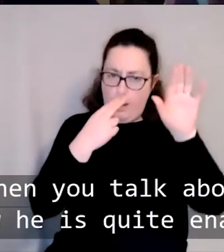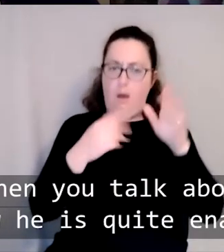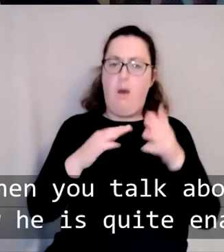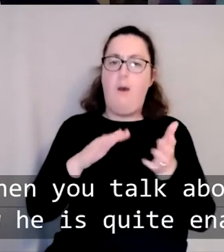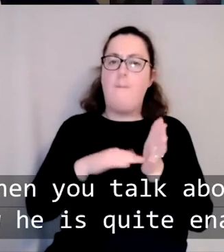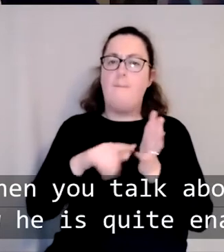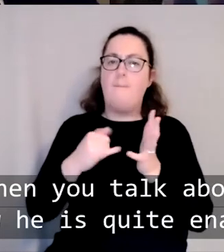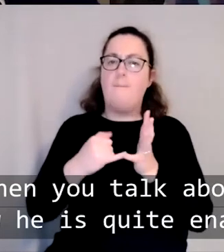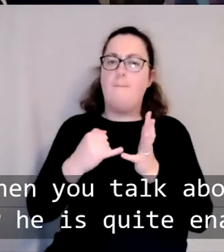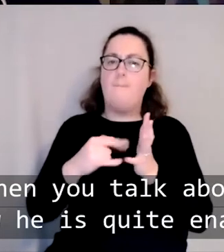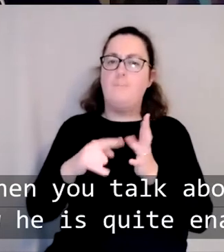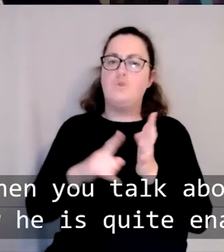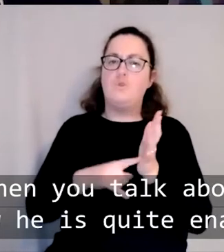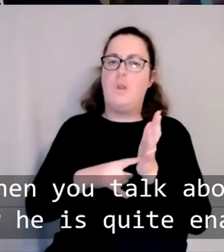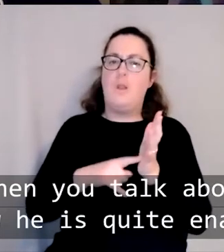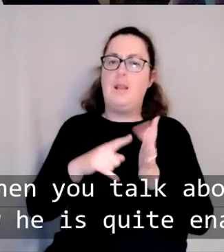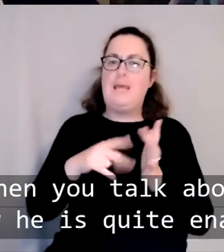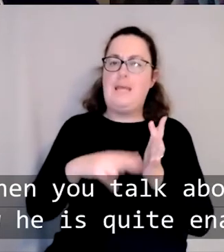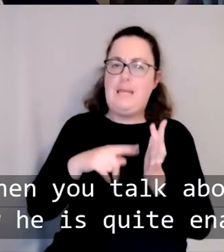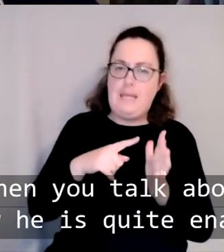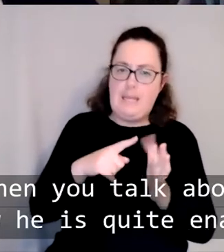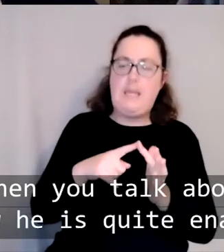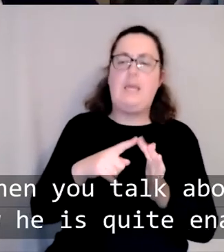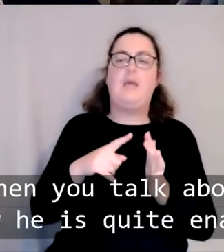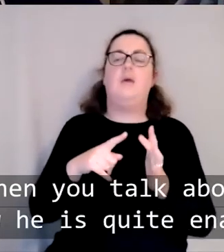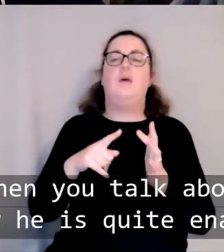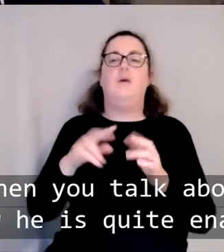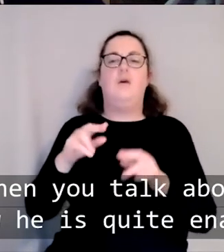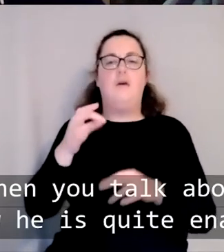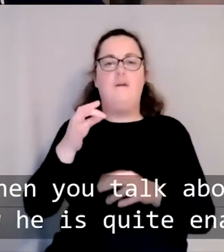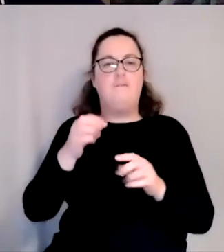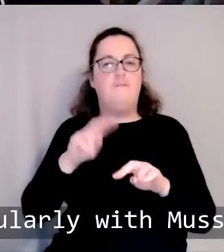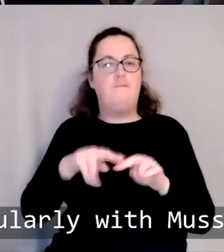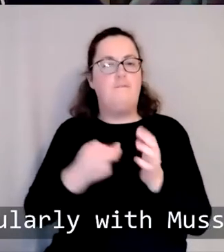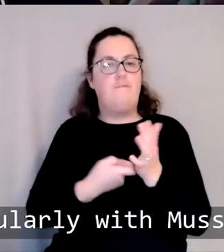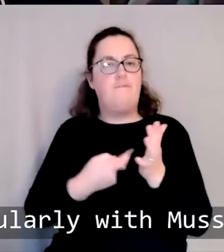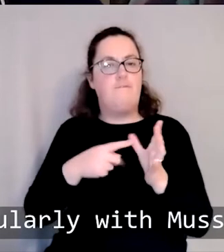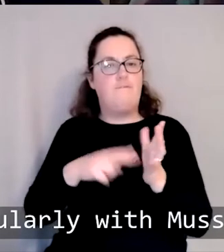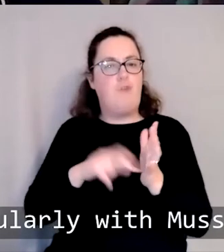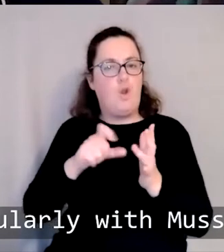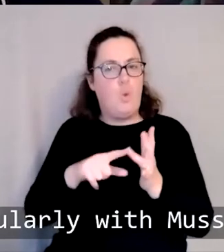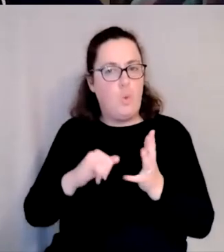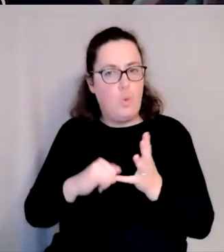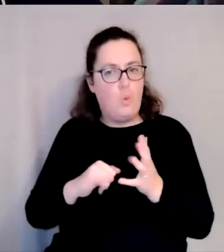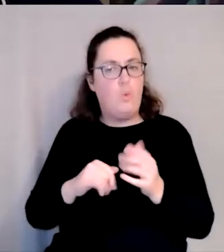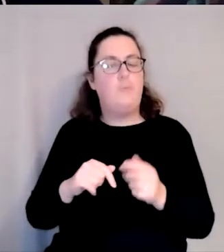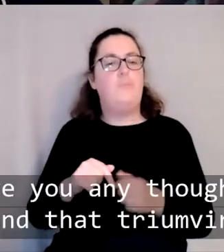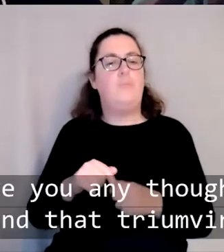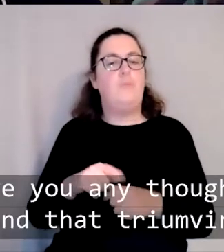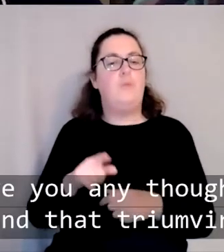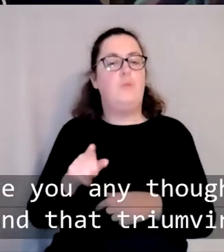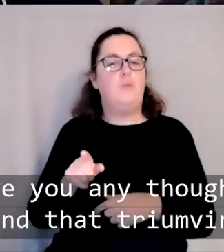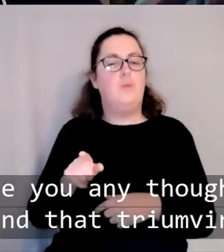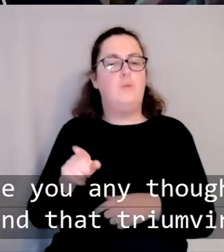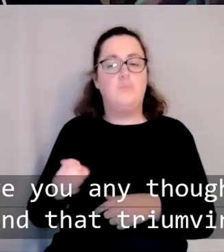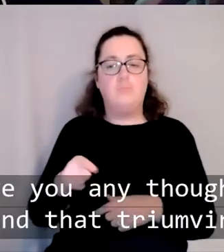when you talk about Perón and how he is quite enamored, particularly with Mussolini. Have